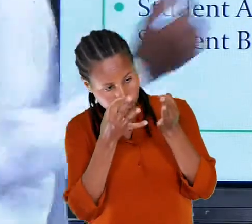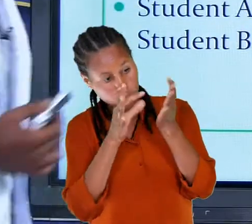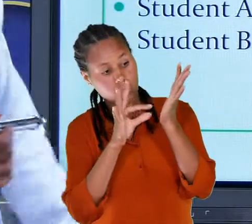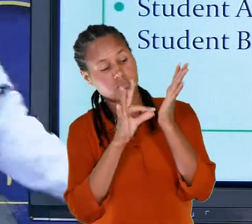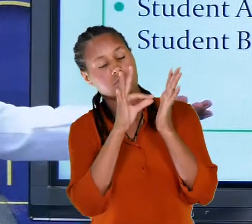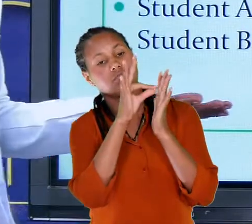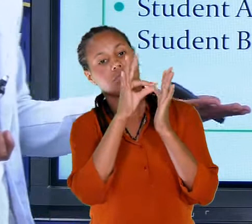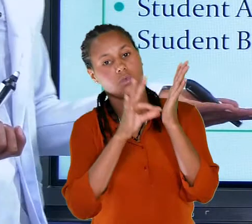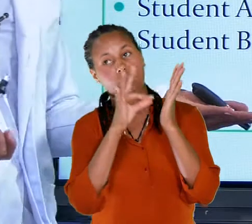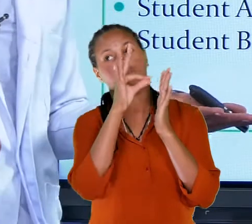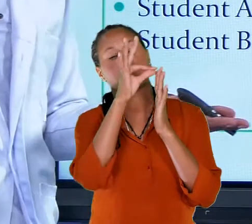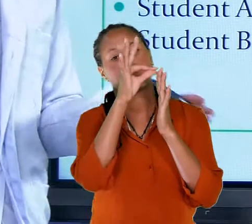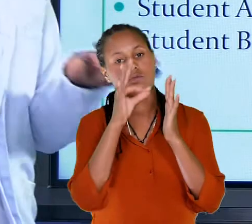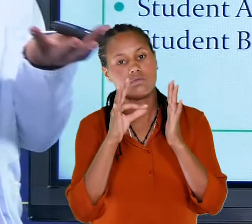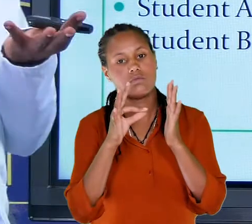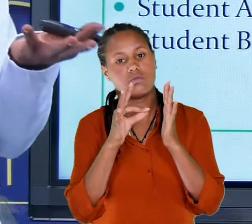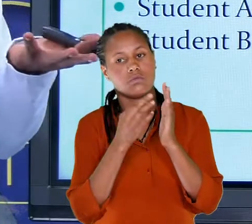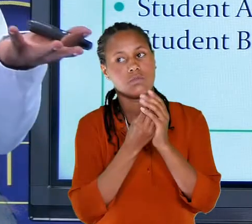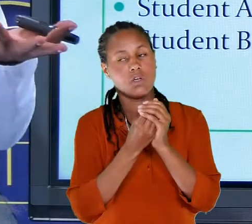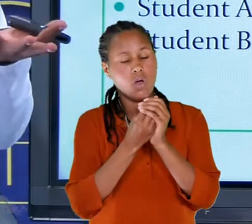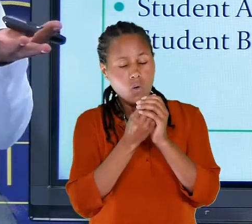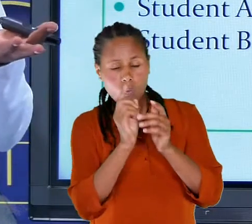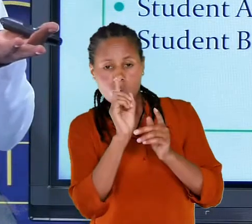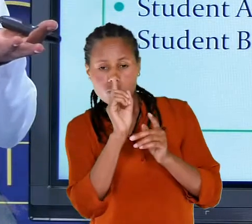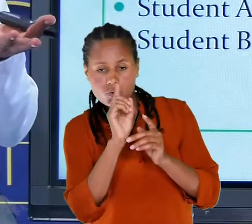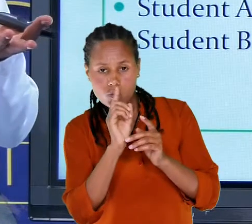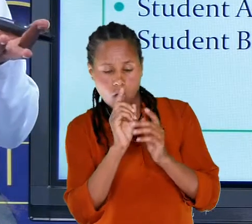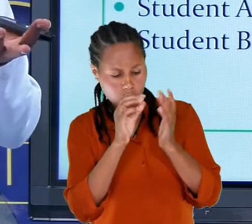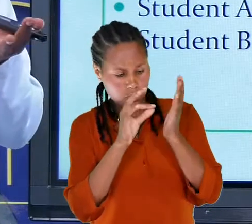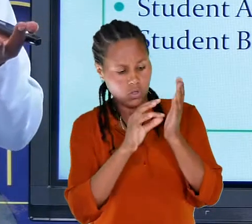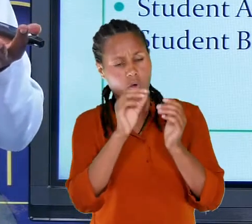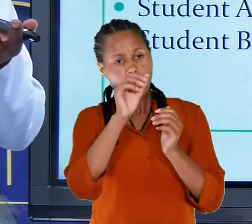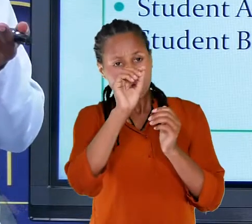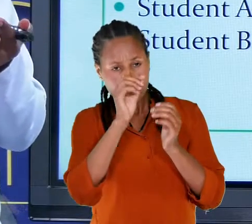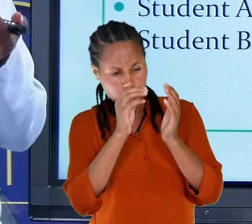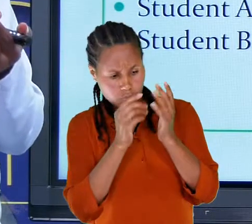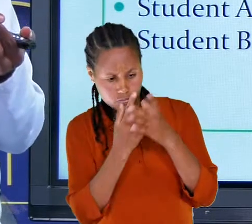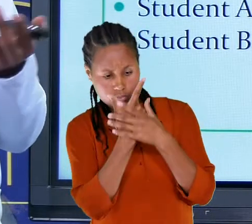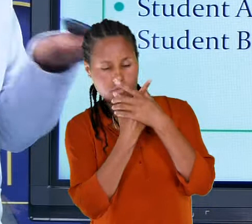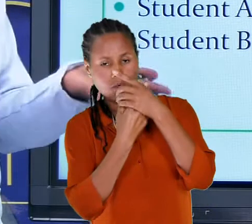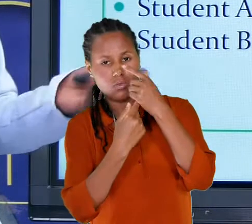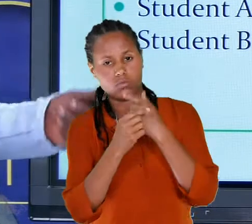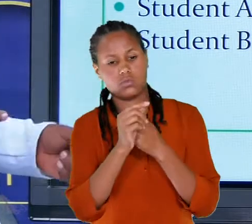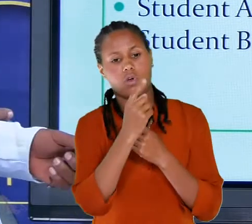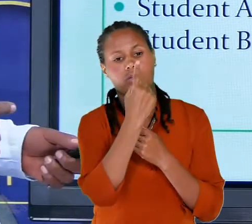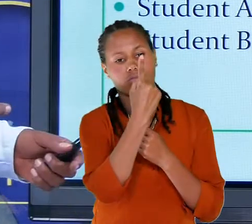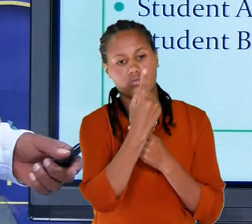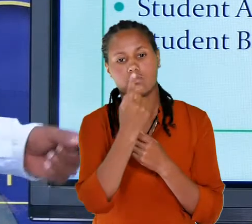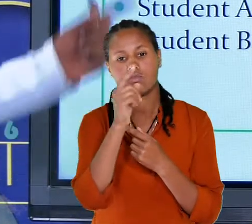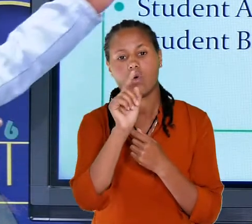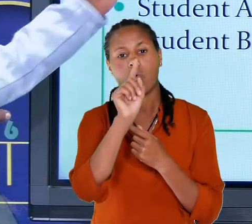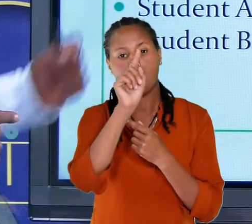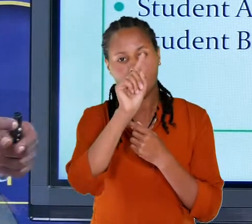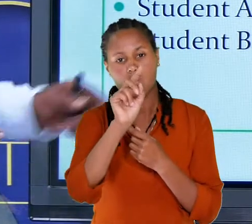nouns. Countable nouns means something which can be counted by saying 1, 2, 3, 4. We can count like